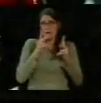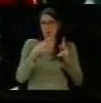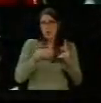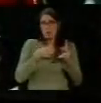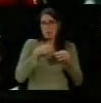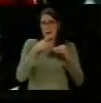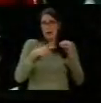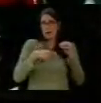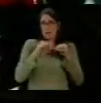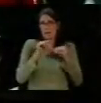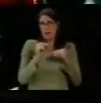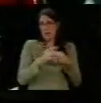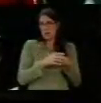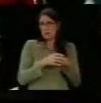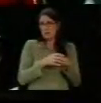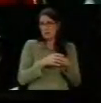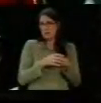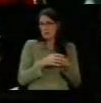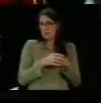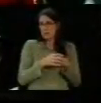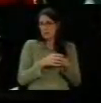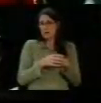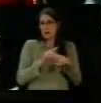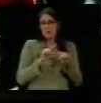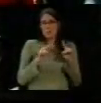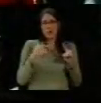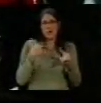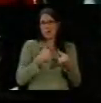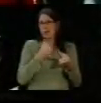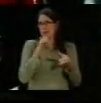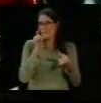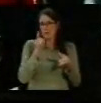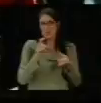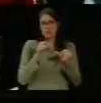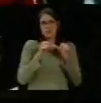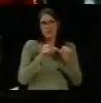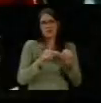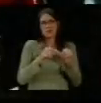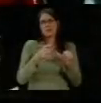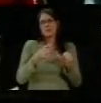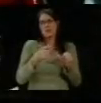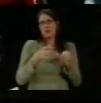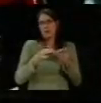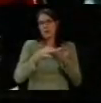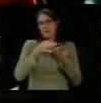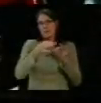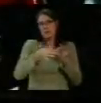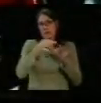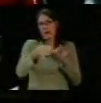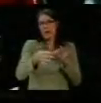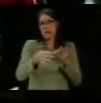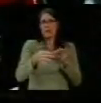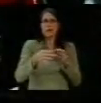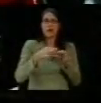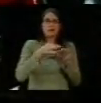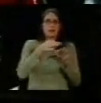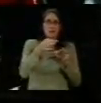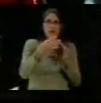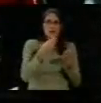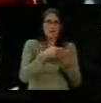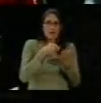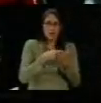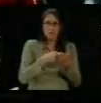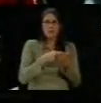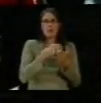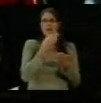about it. But we don't need to keep delaying it and using different excuses to delay the funding. The funding needs to be